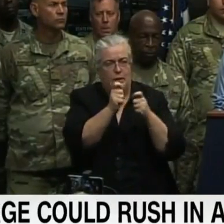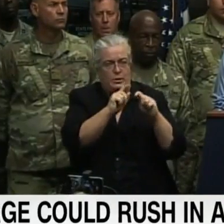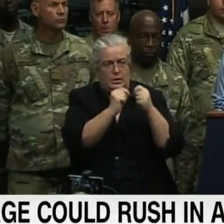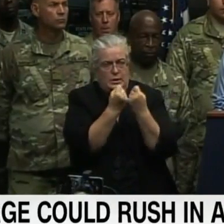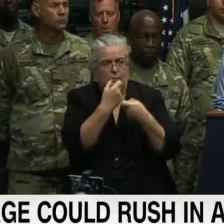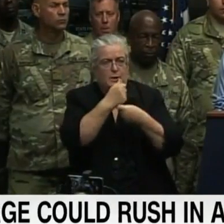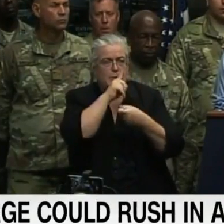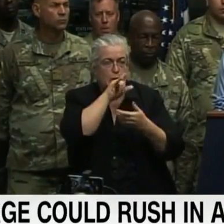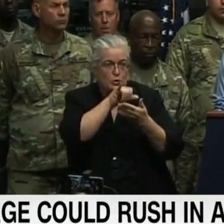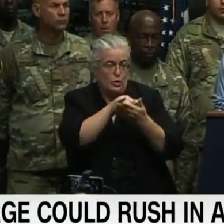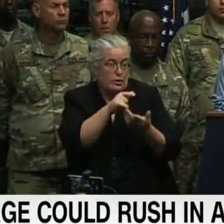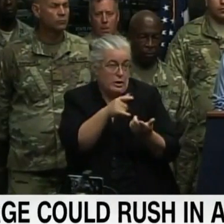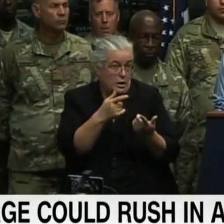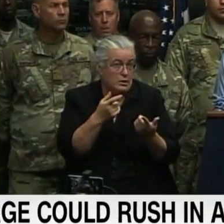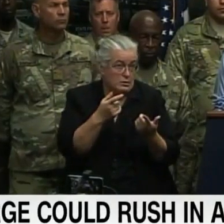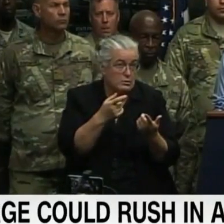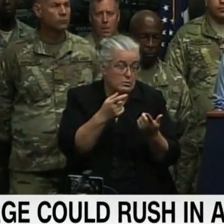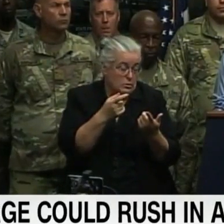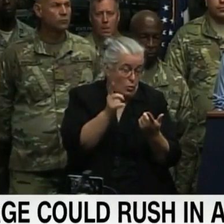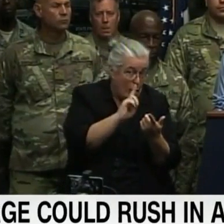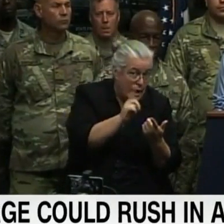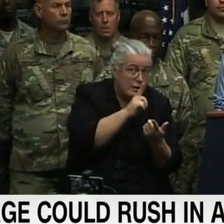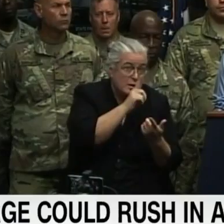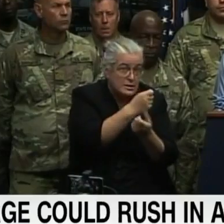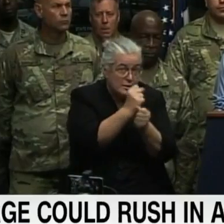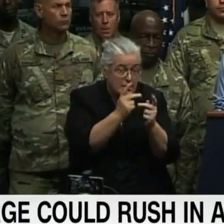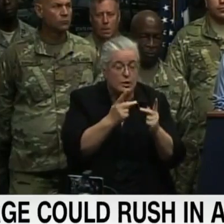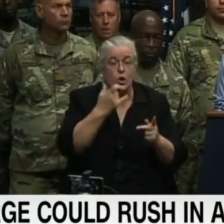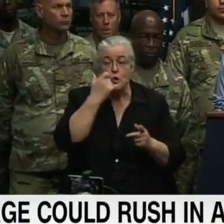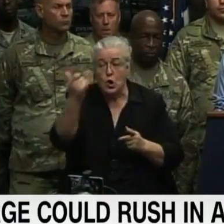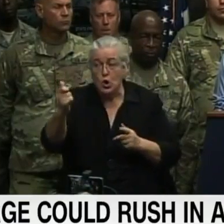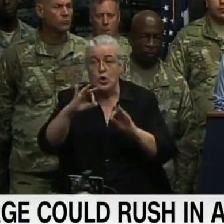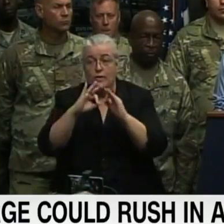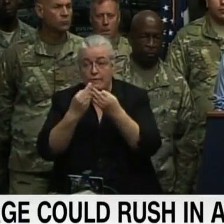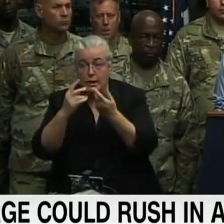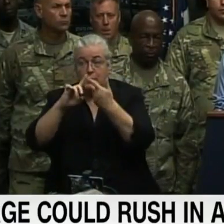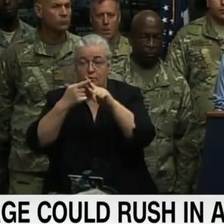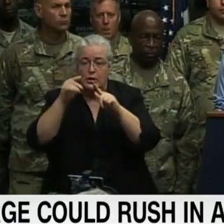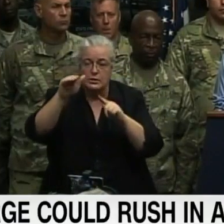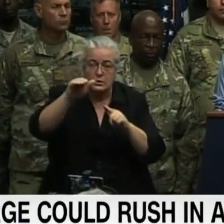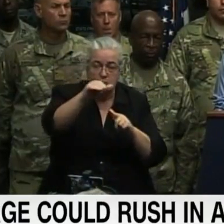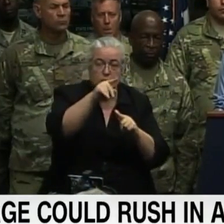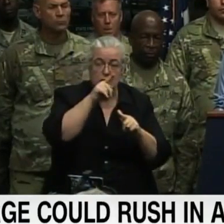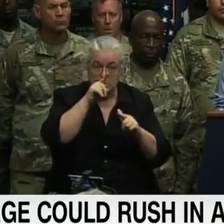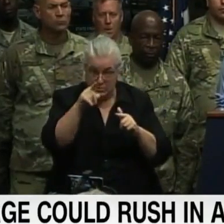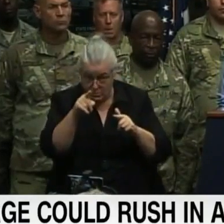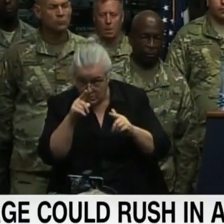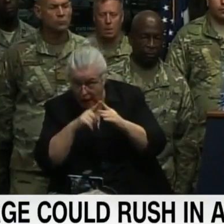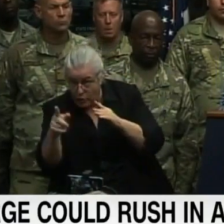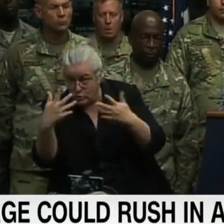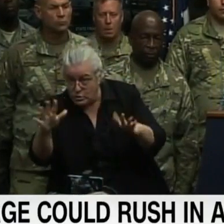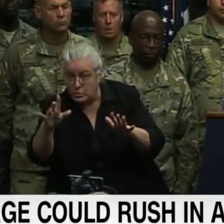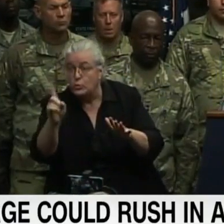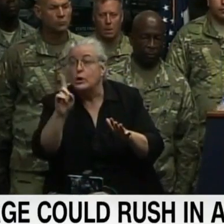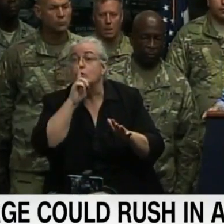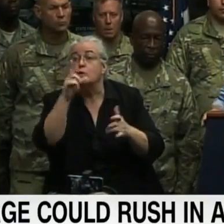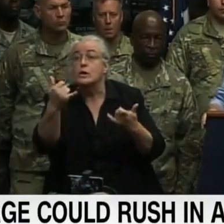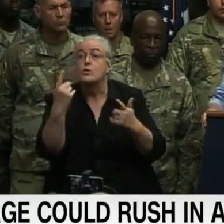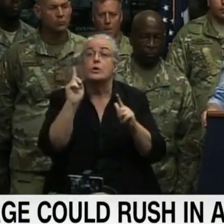you ought to call your family and friends and make sure they're getting out and tell them how important it is to go to safety. It's